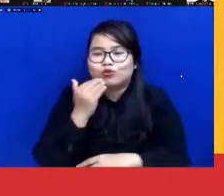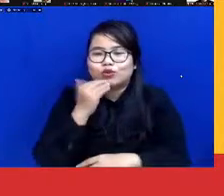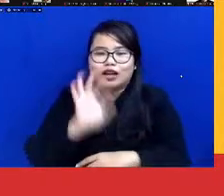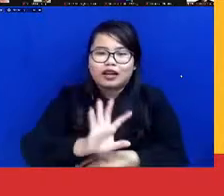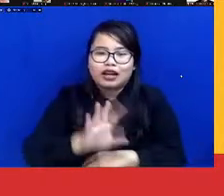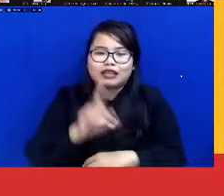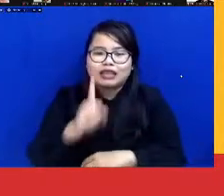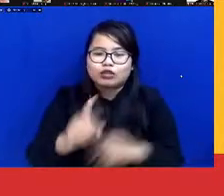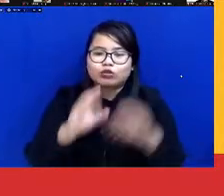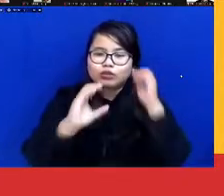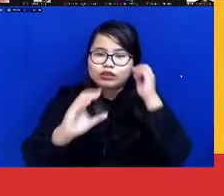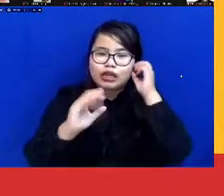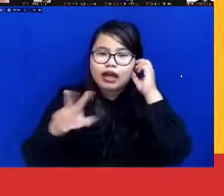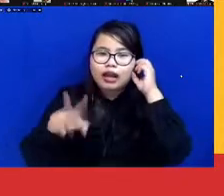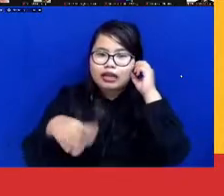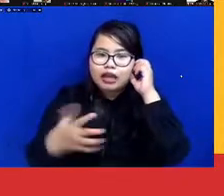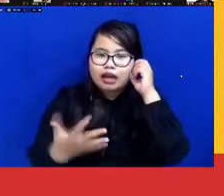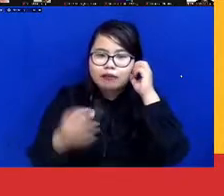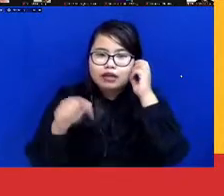promoting